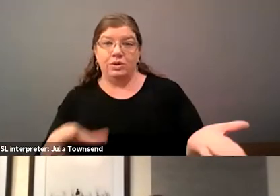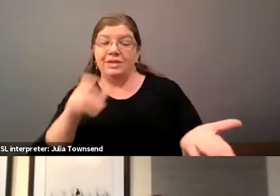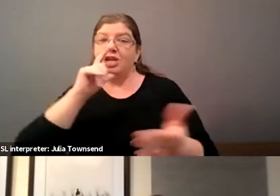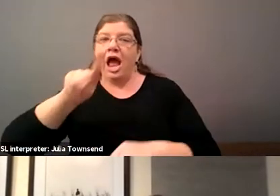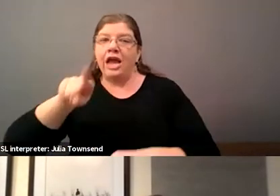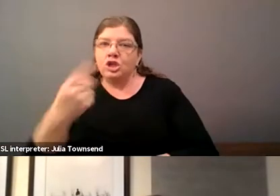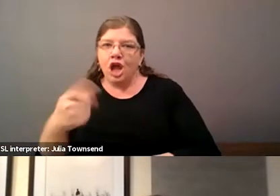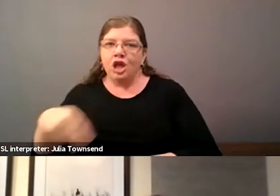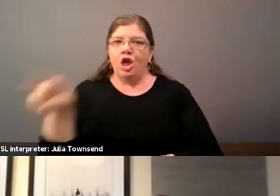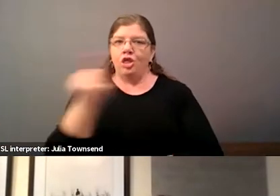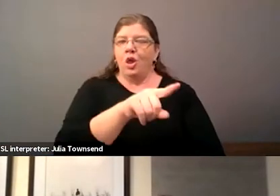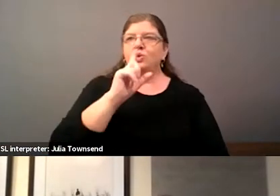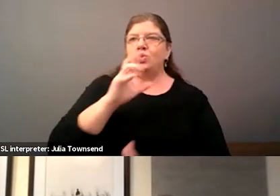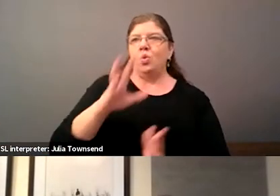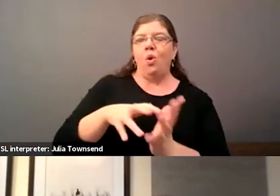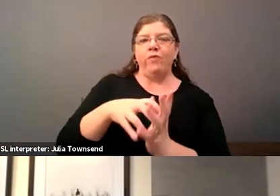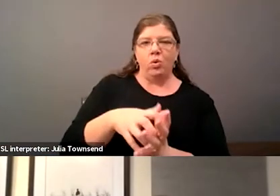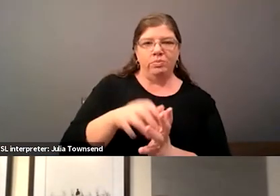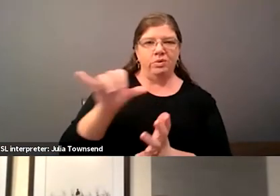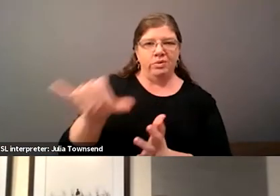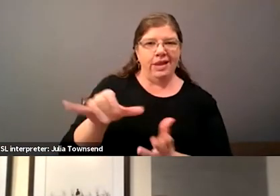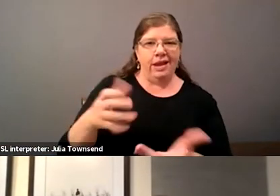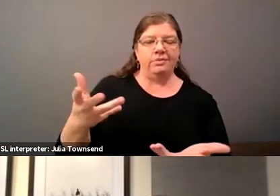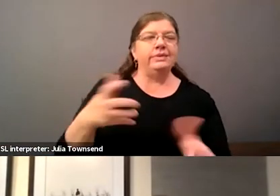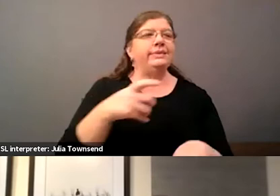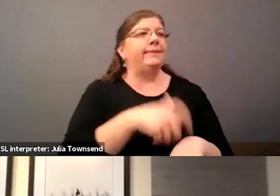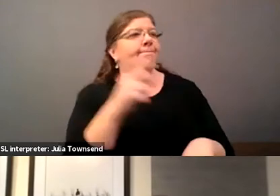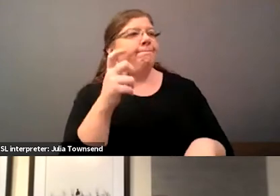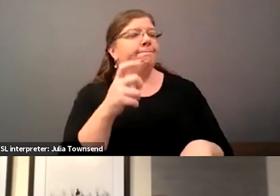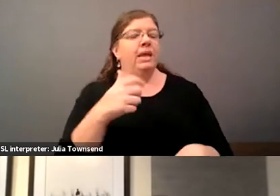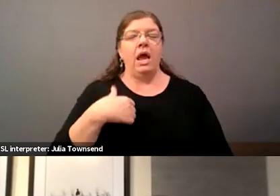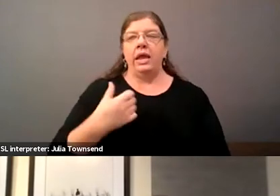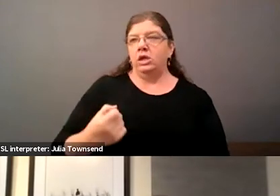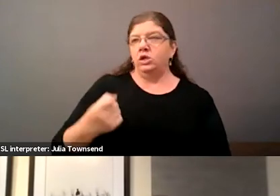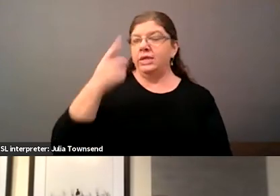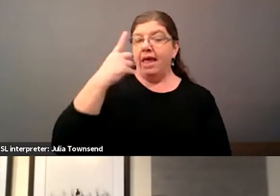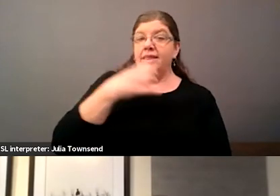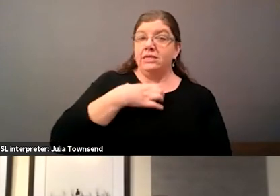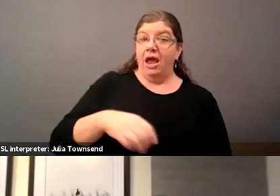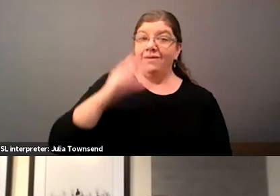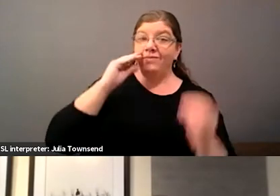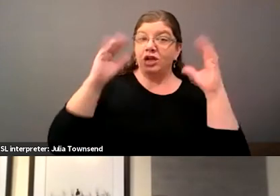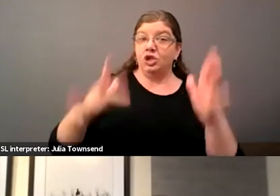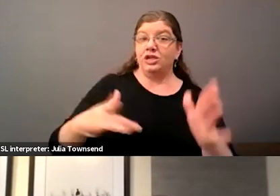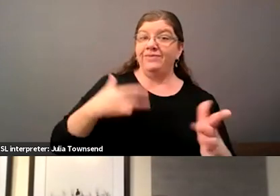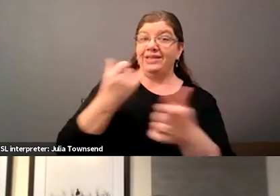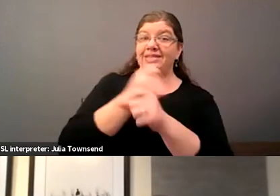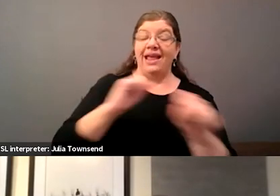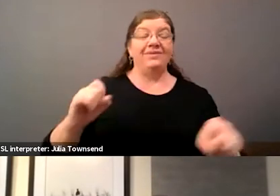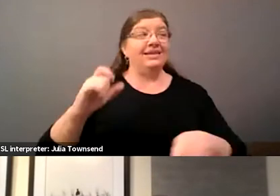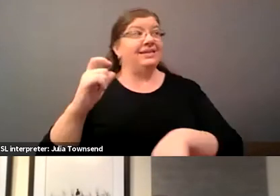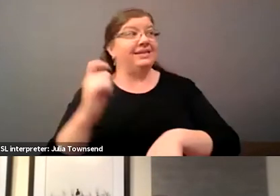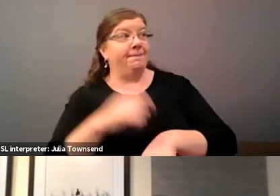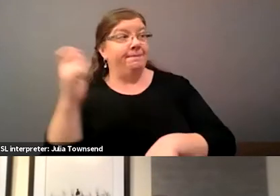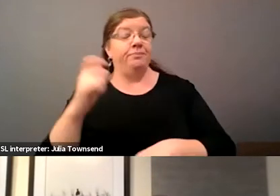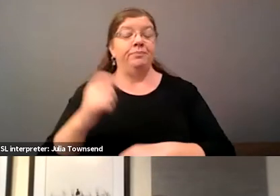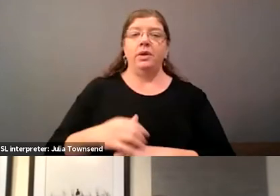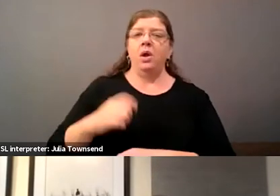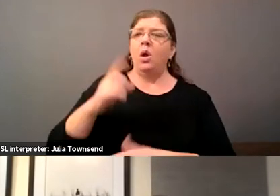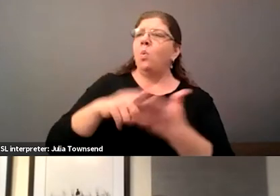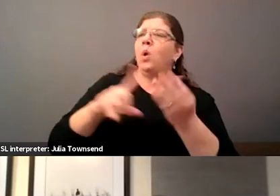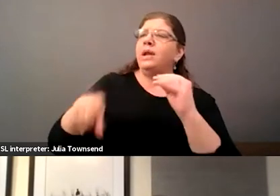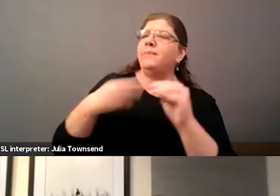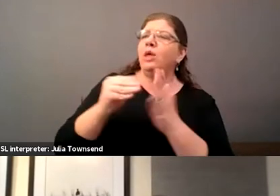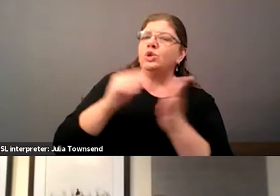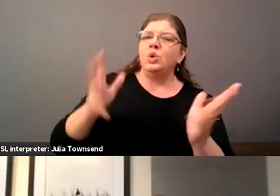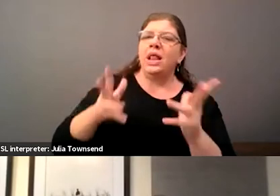classified as vulnerable populations i certainly understand the desire for teachers to feel safe but what about the students left home alone